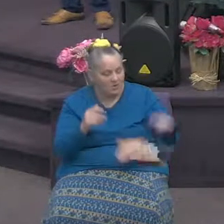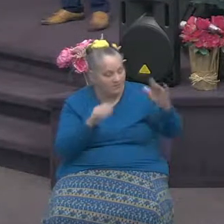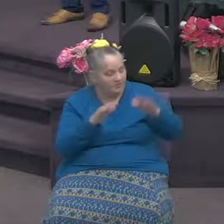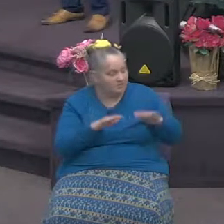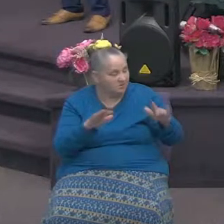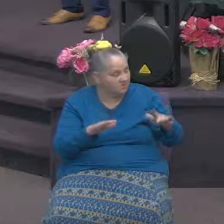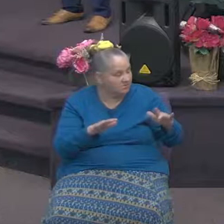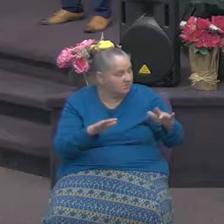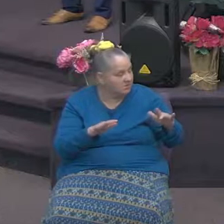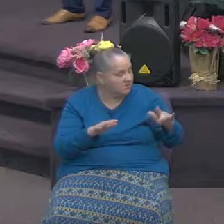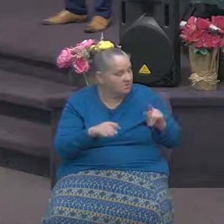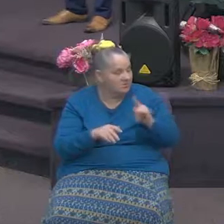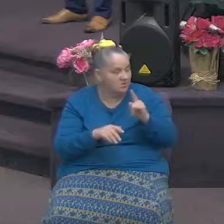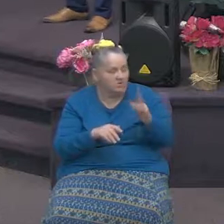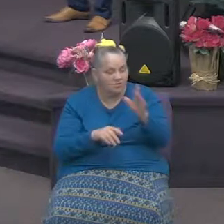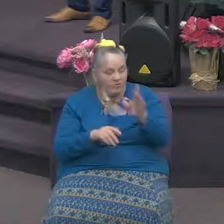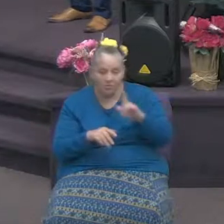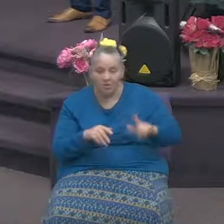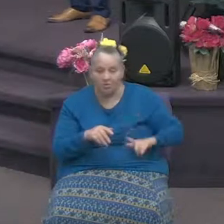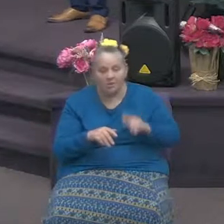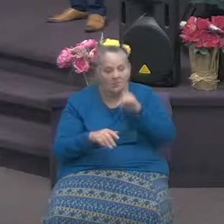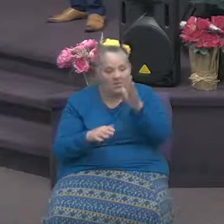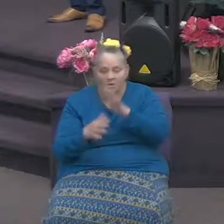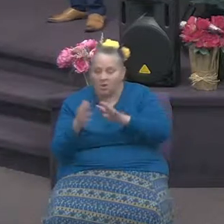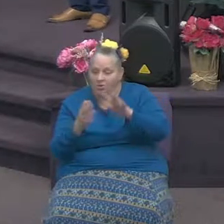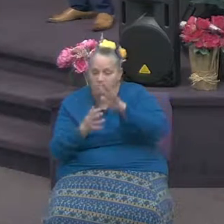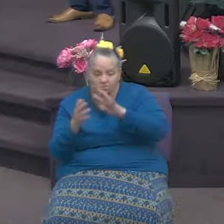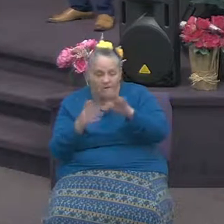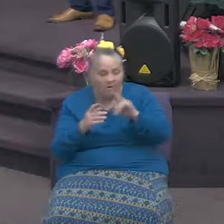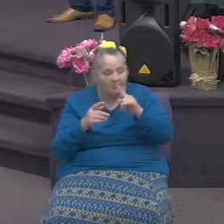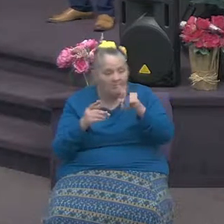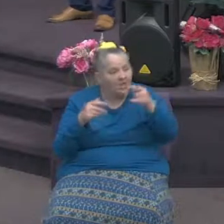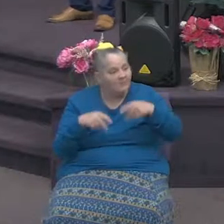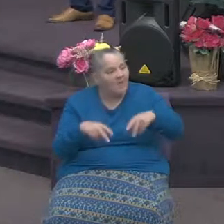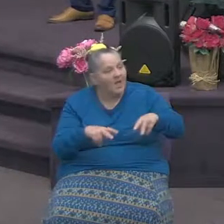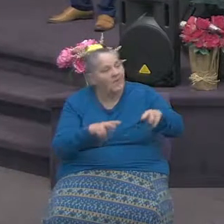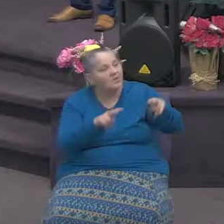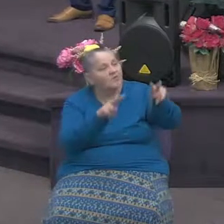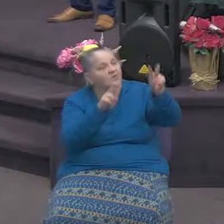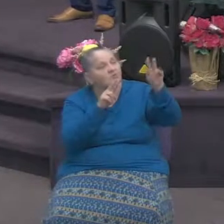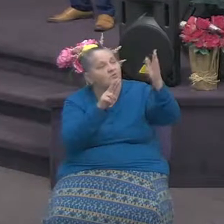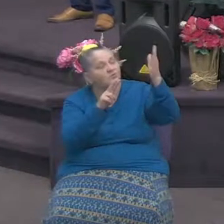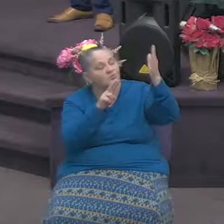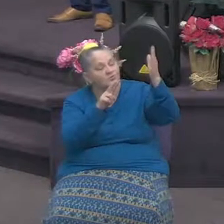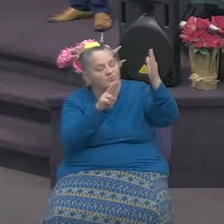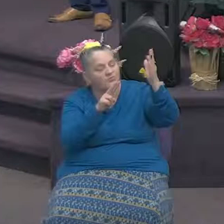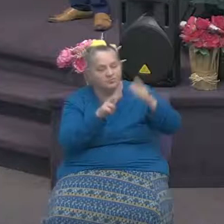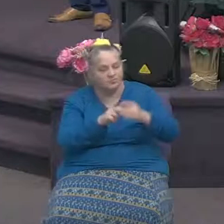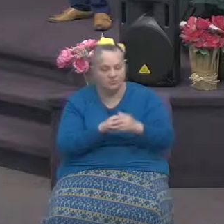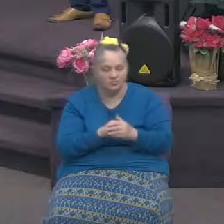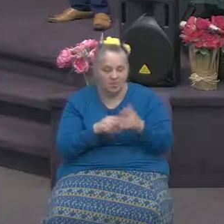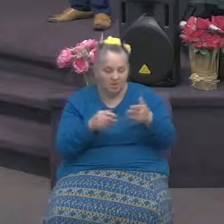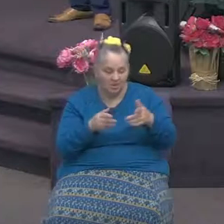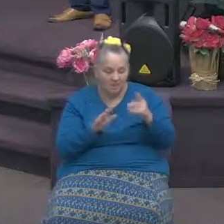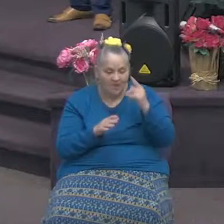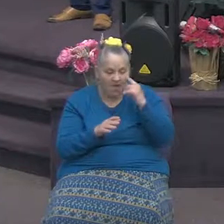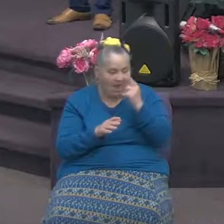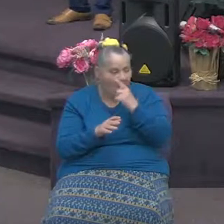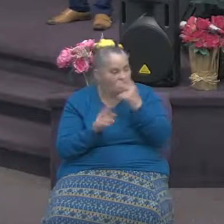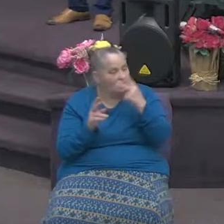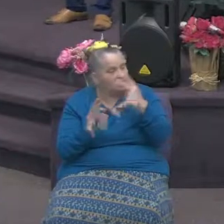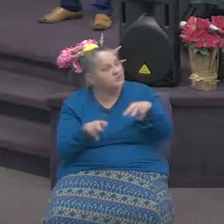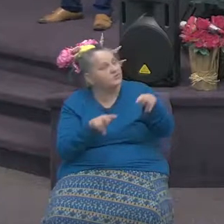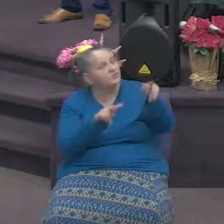of the Lord. Let me not look on the storm, but let my eyes look to you. Let my eyes look to